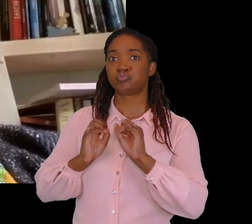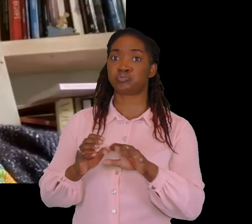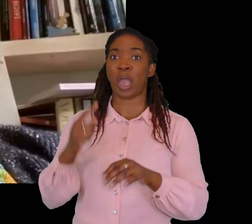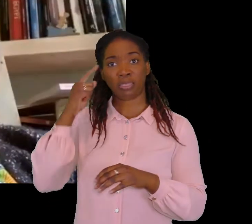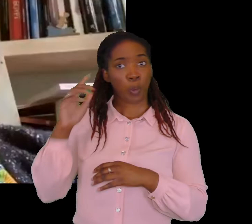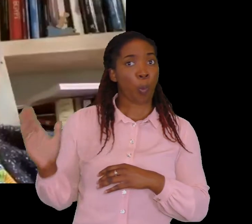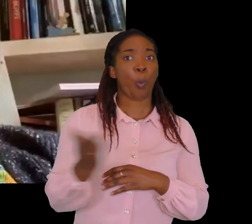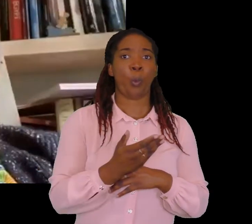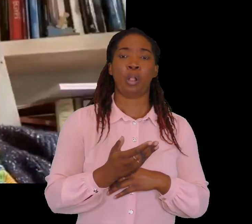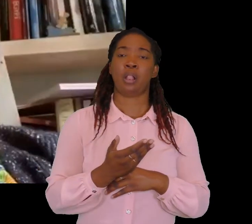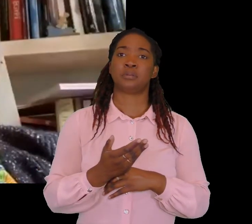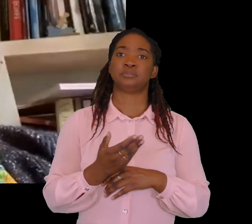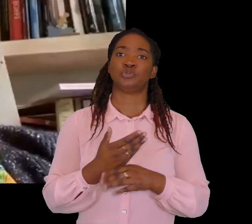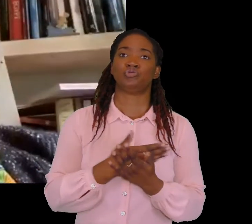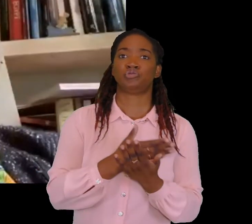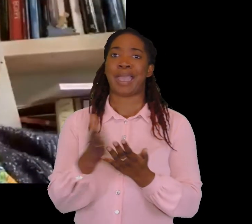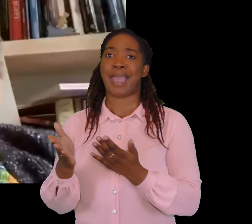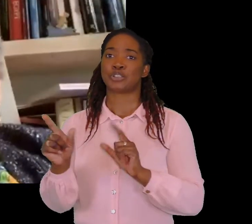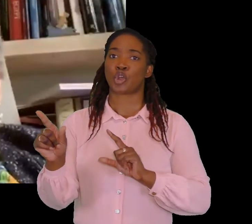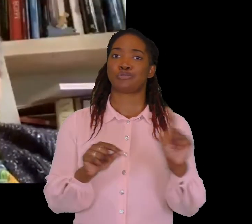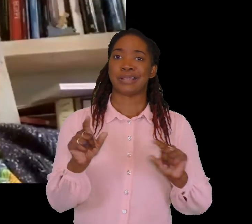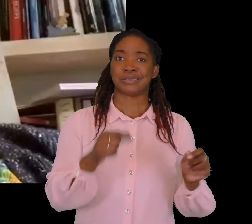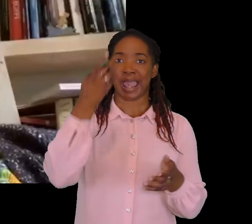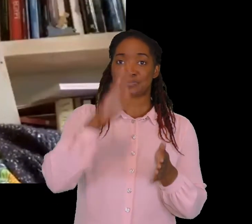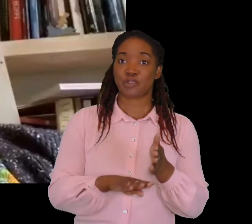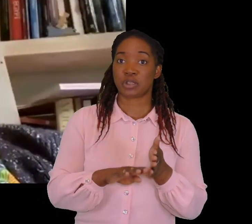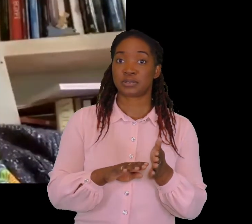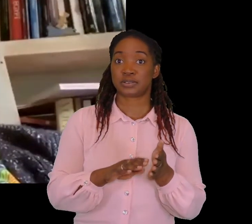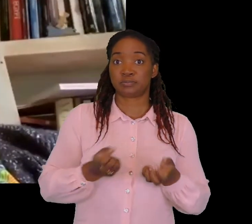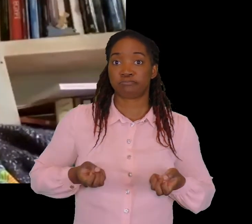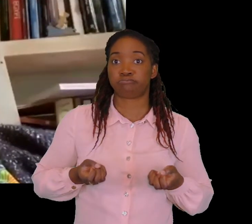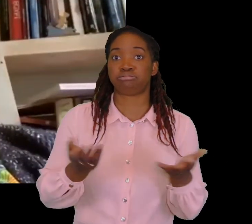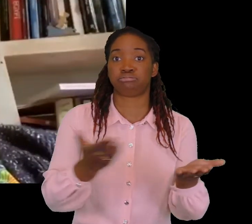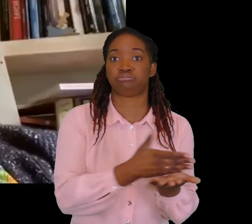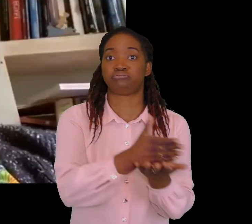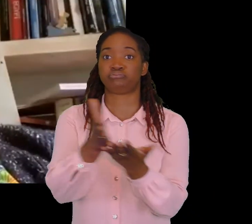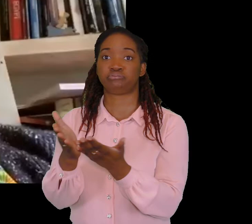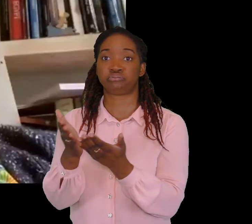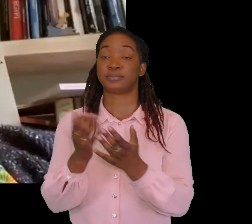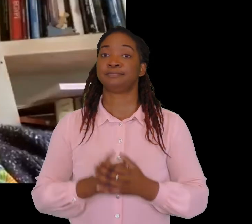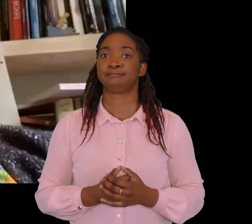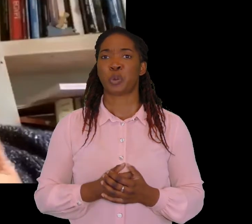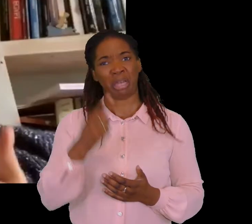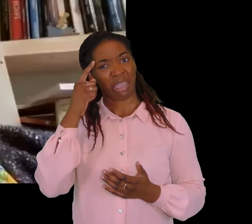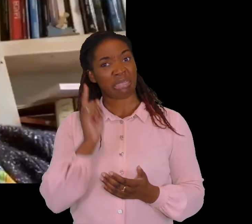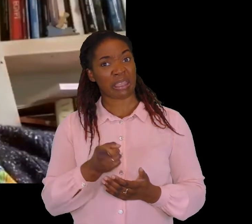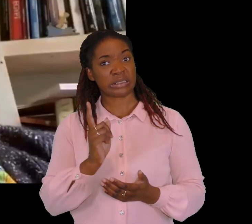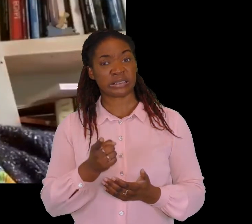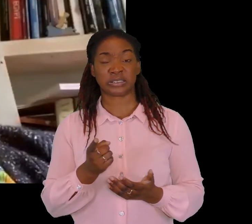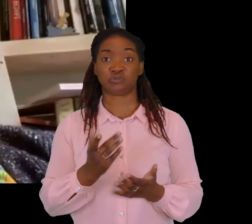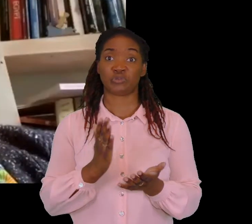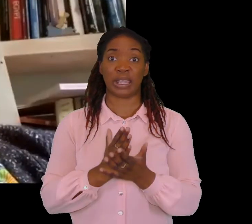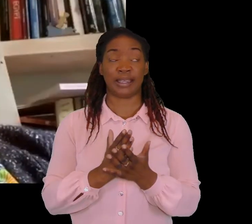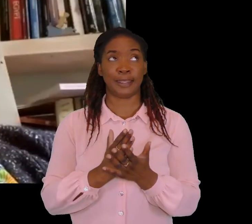curatorial experiences with other people. And that's, and I think that's very indicative of the three of